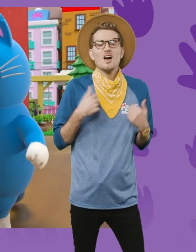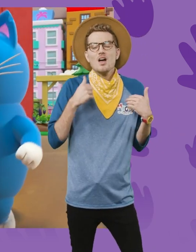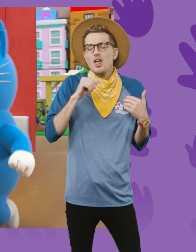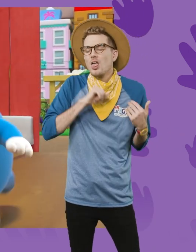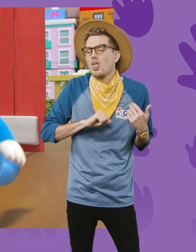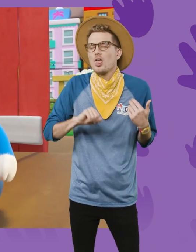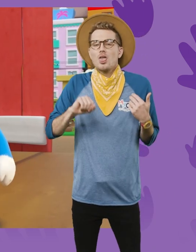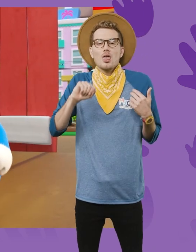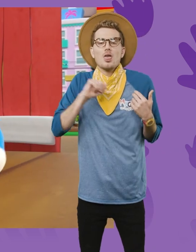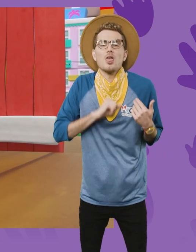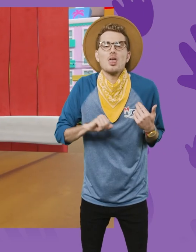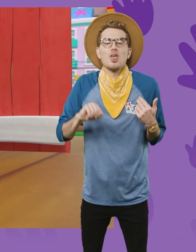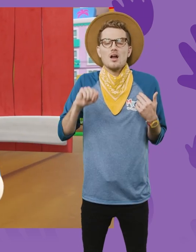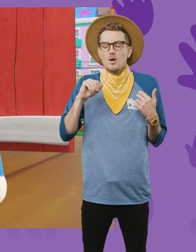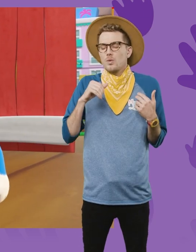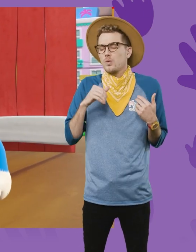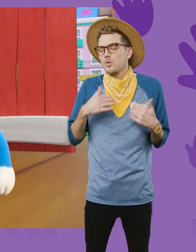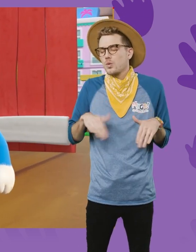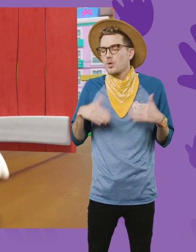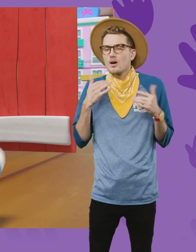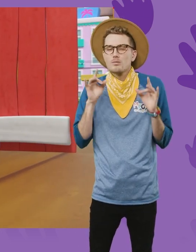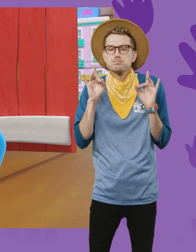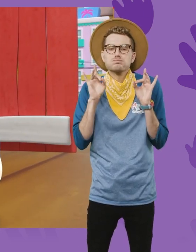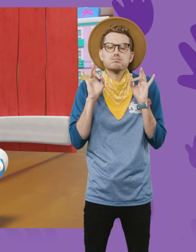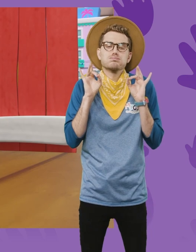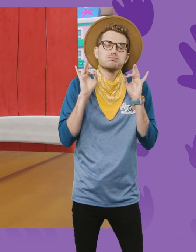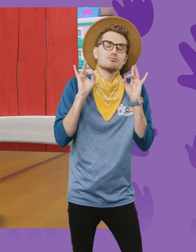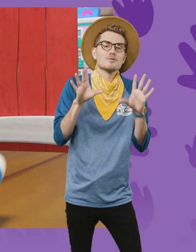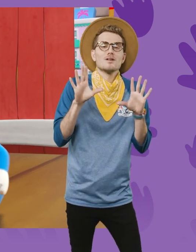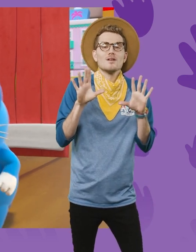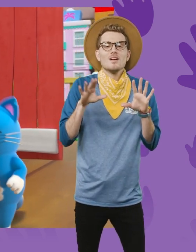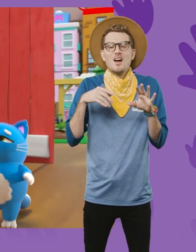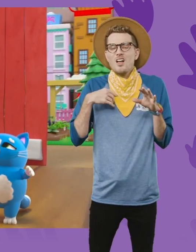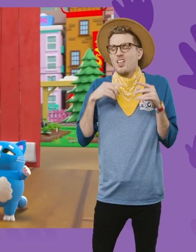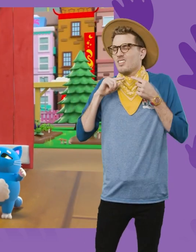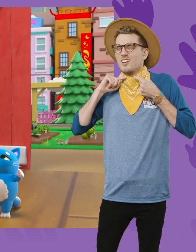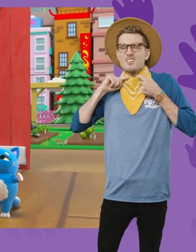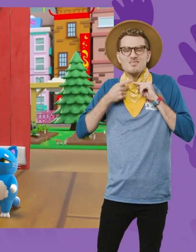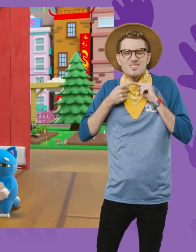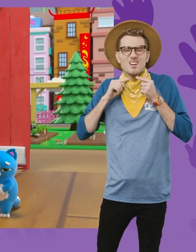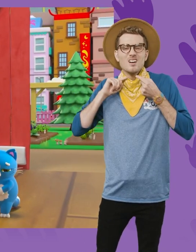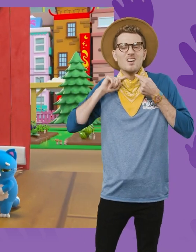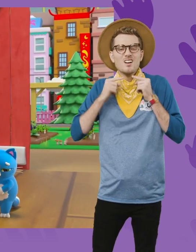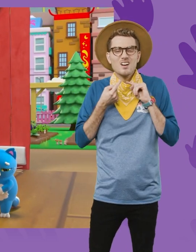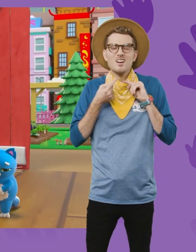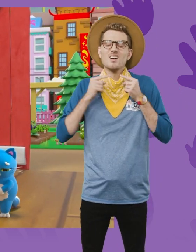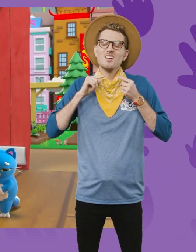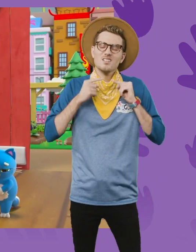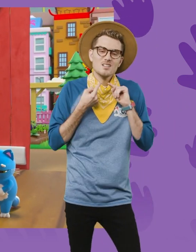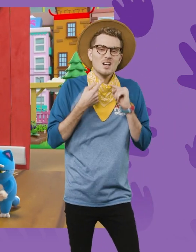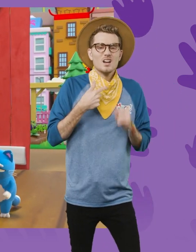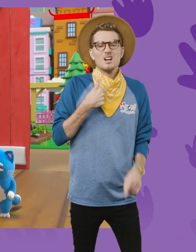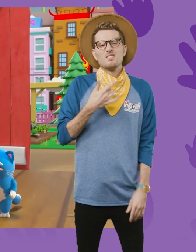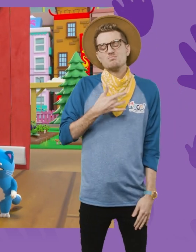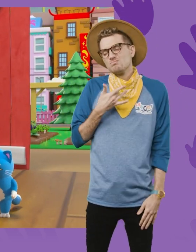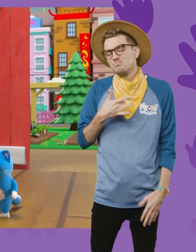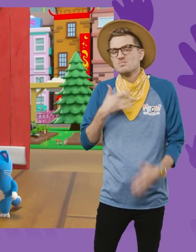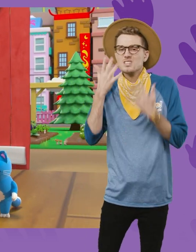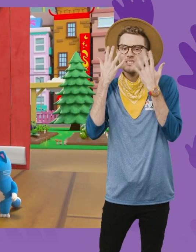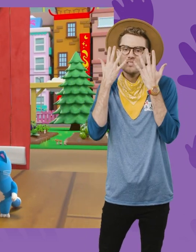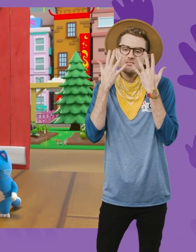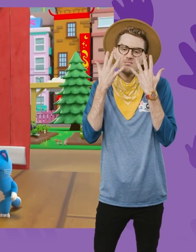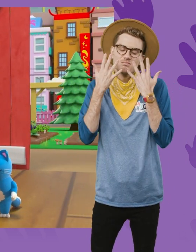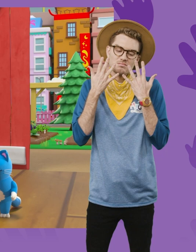I have a cough. It's really bad. It kind of hurts and it makes